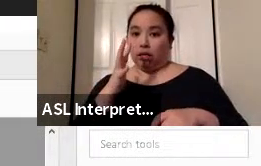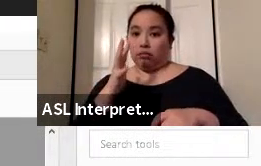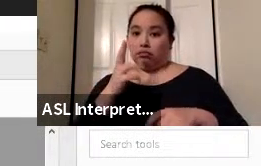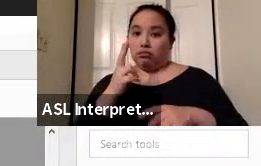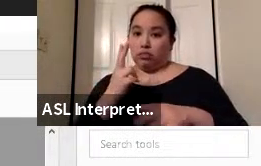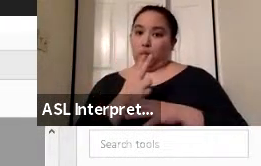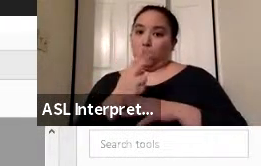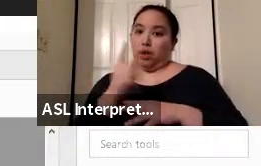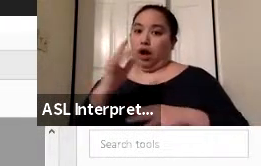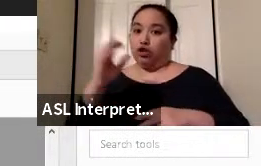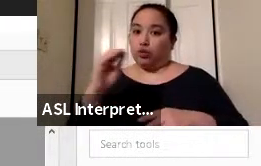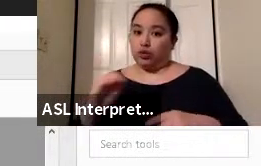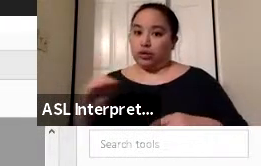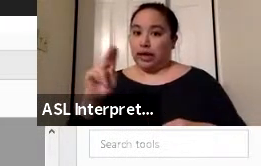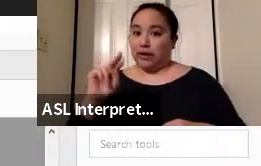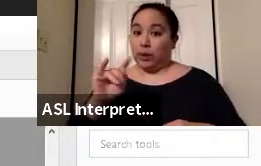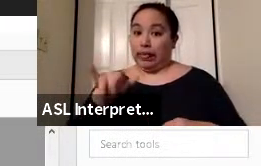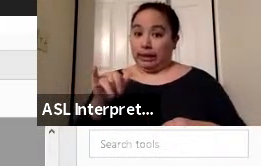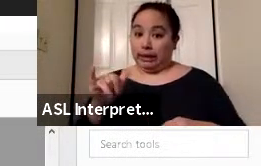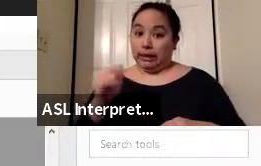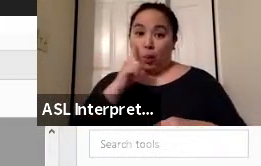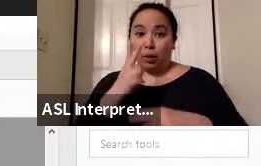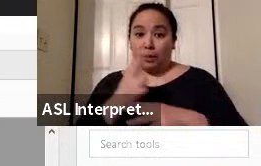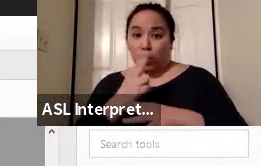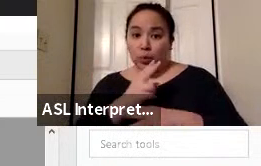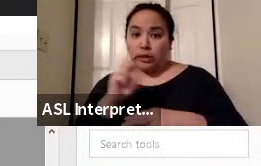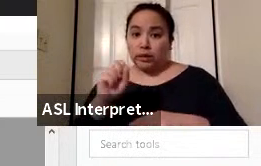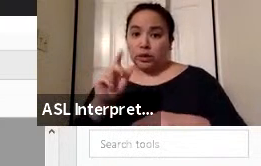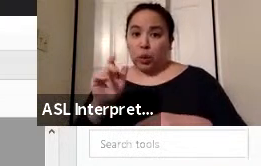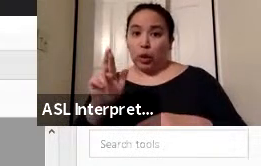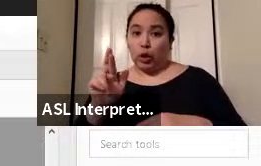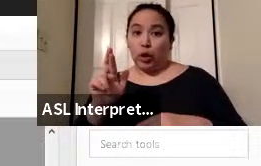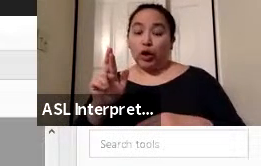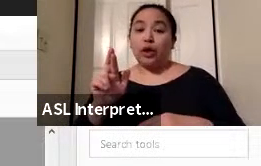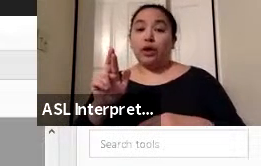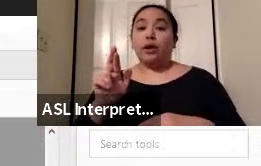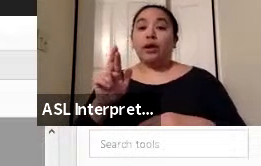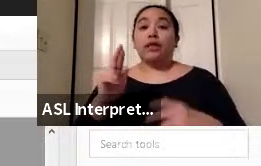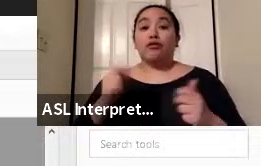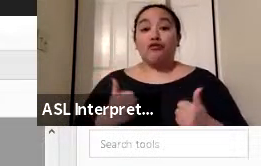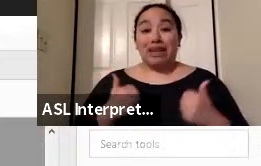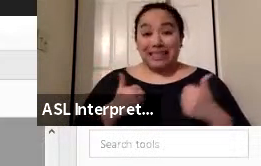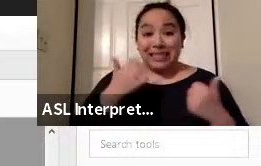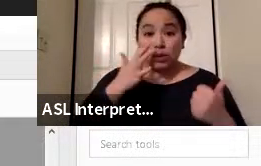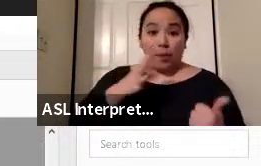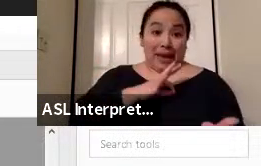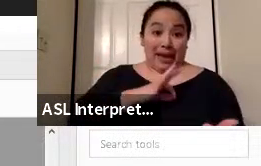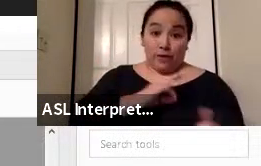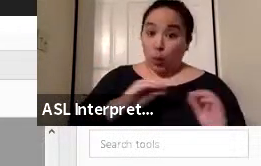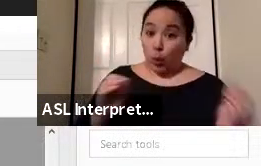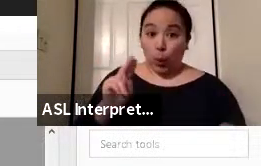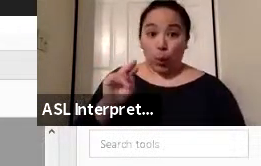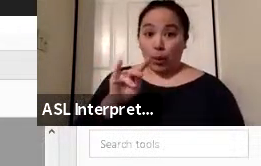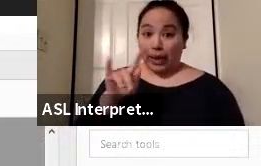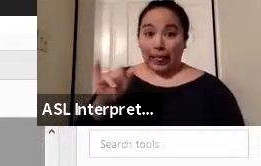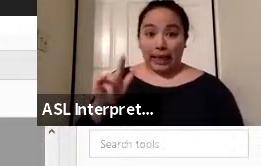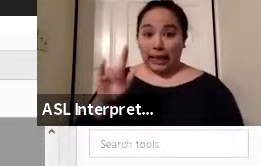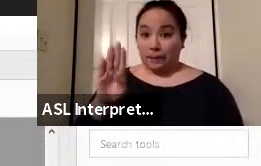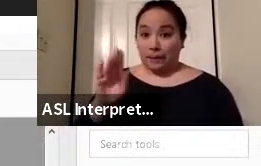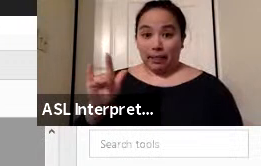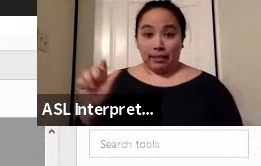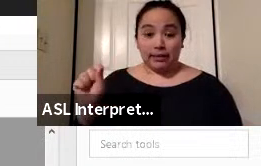there. So the residents will benefit from not having any utility bills. All of the systems